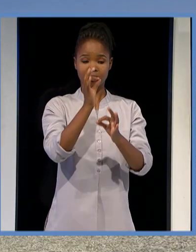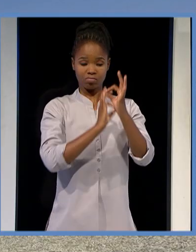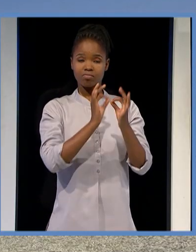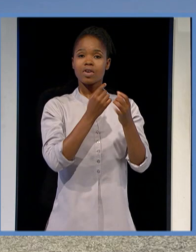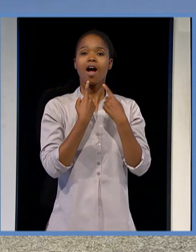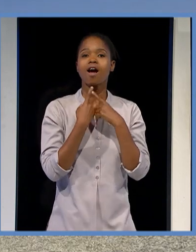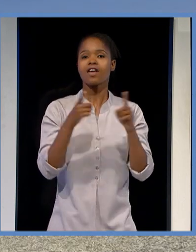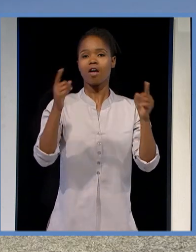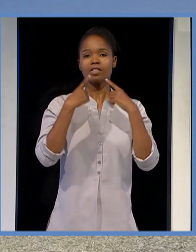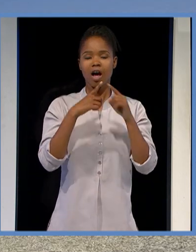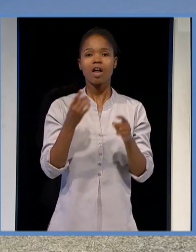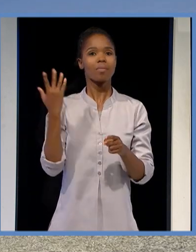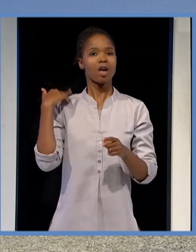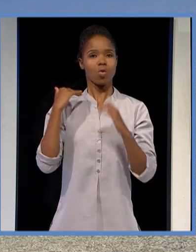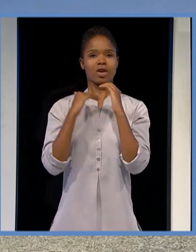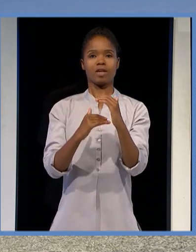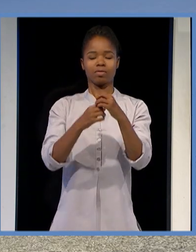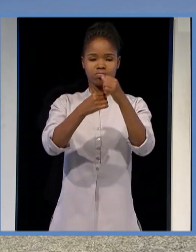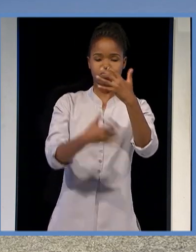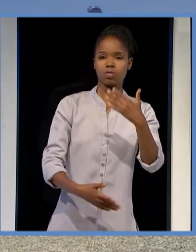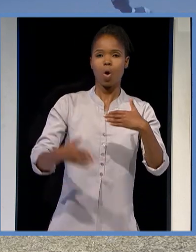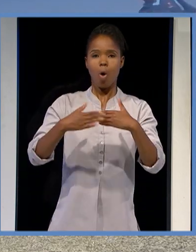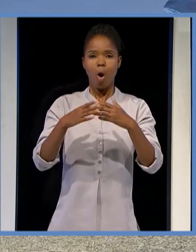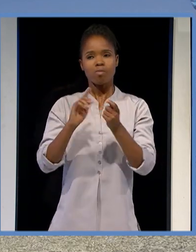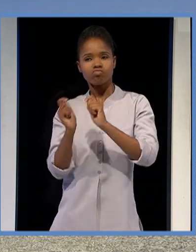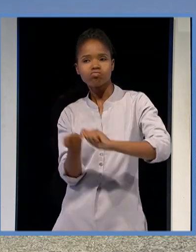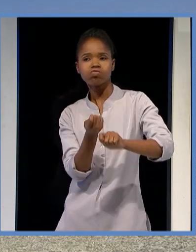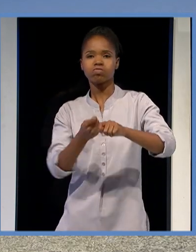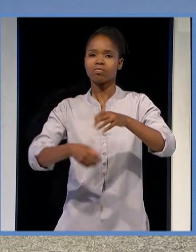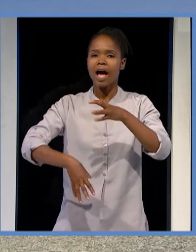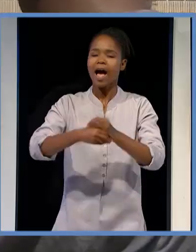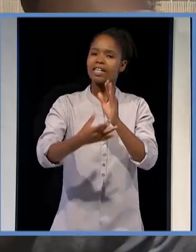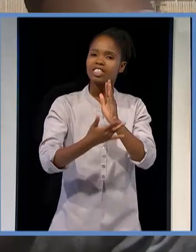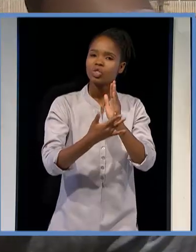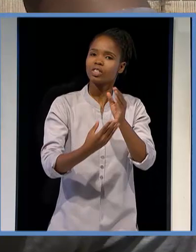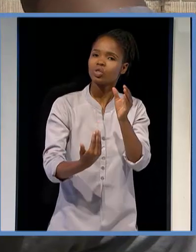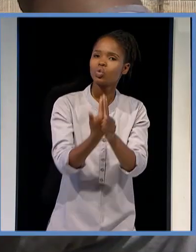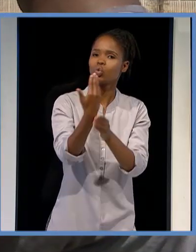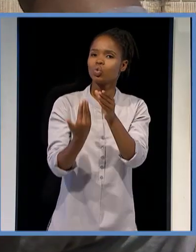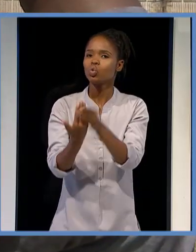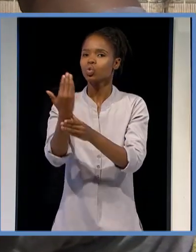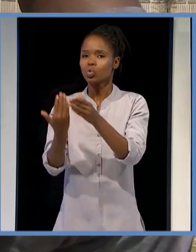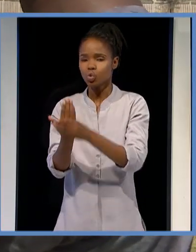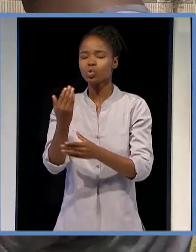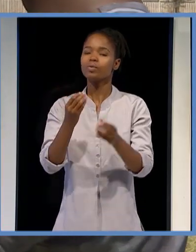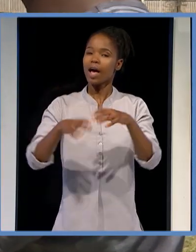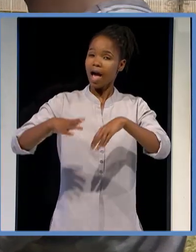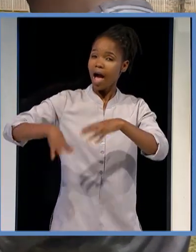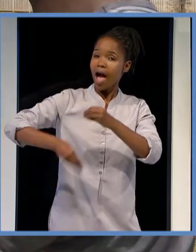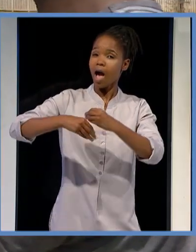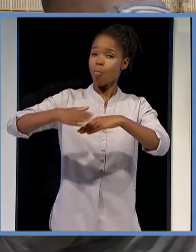was a bigger platform for cricket. So guys wanted to play a lot more fancy shots. They wanted new technology in terms of cricket. So I would say in